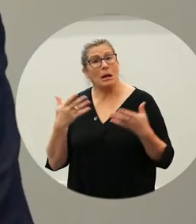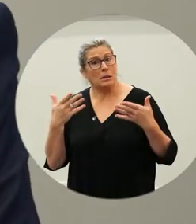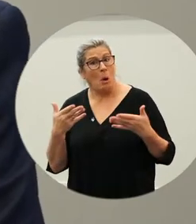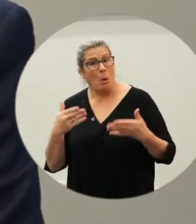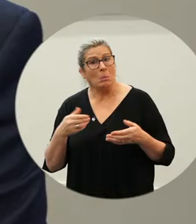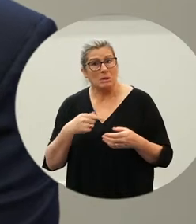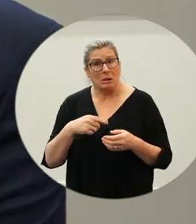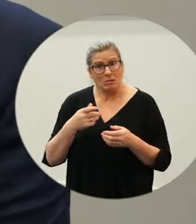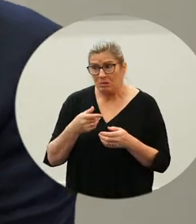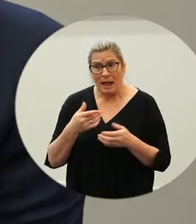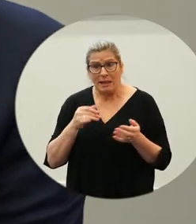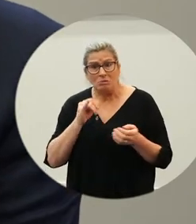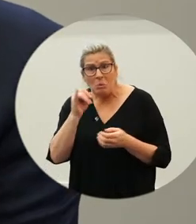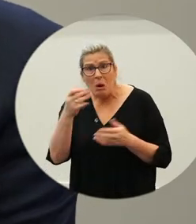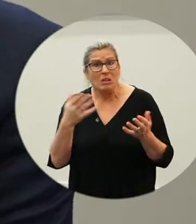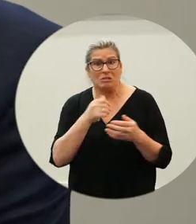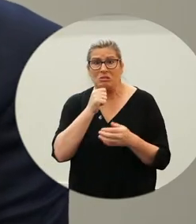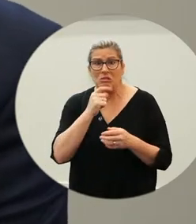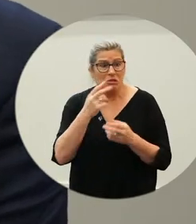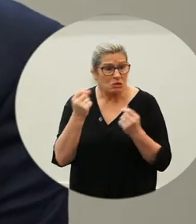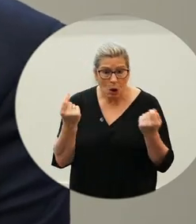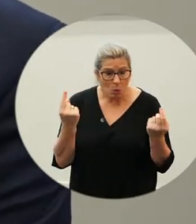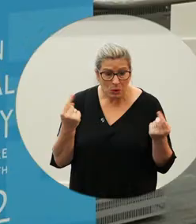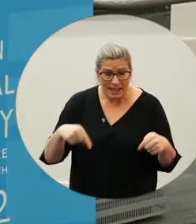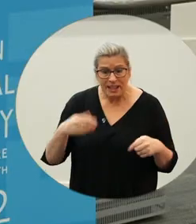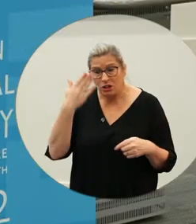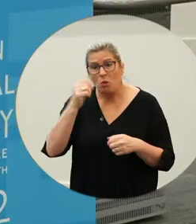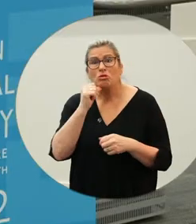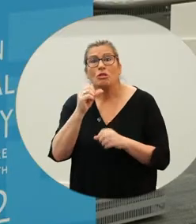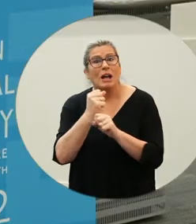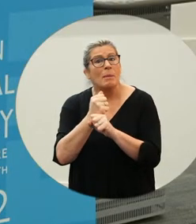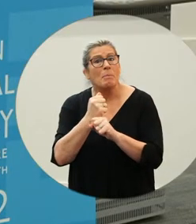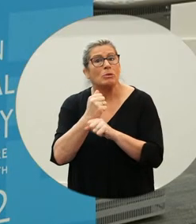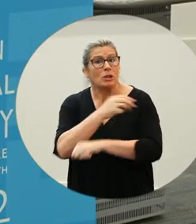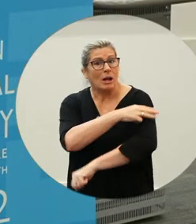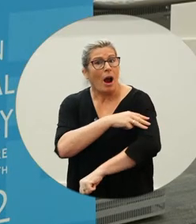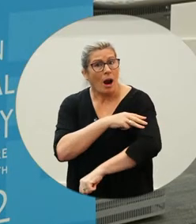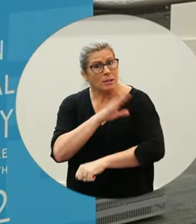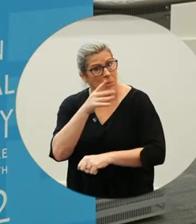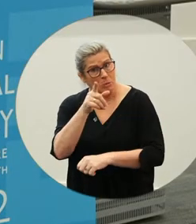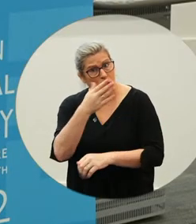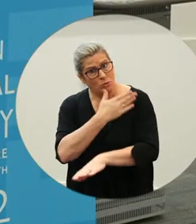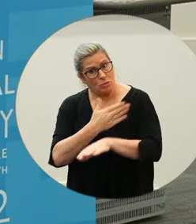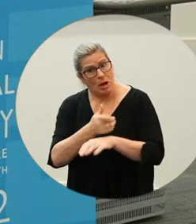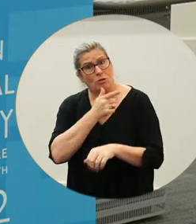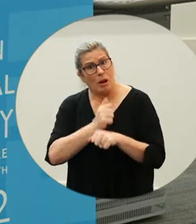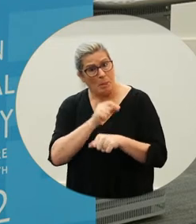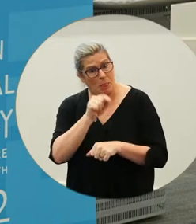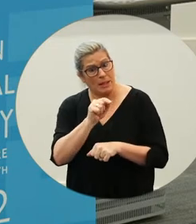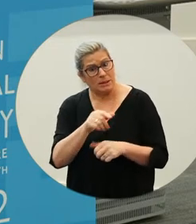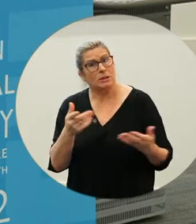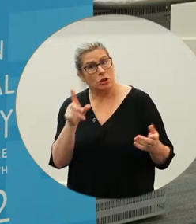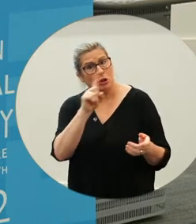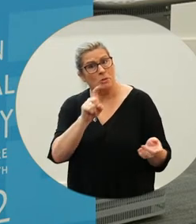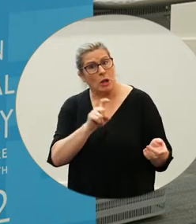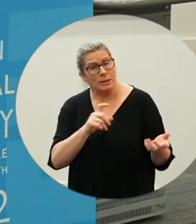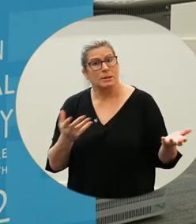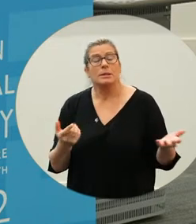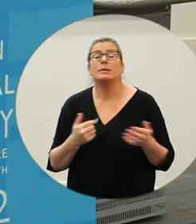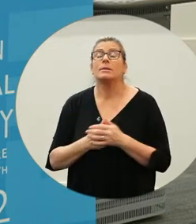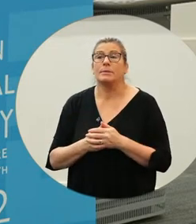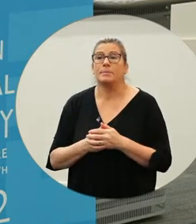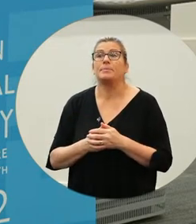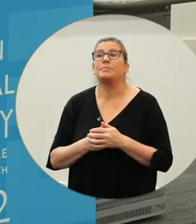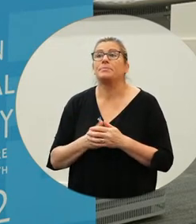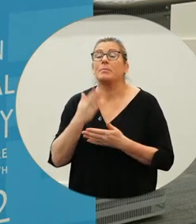about them. None of this crowd out here in the newsroom know anything about the guards. So why don't you start writing in that area?" Some of you